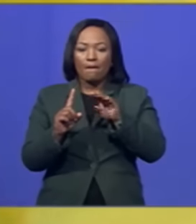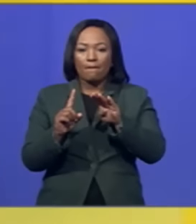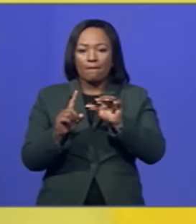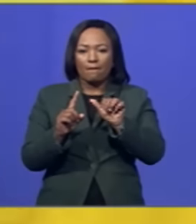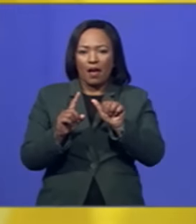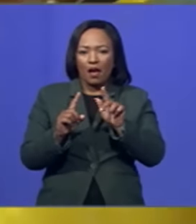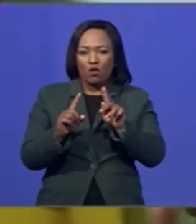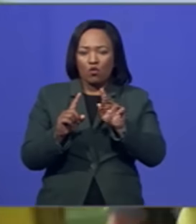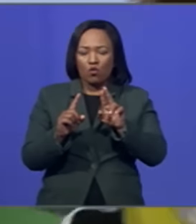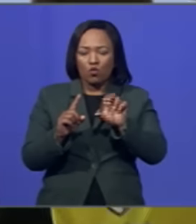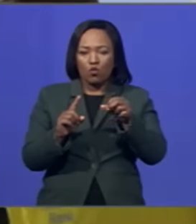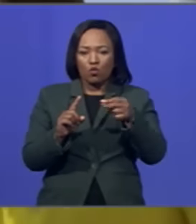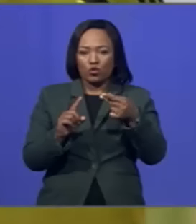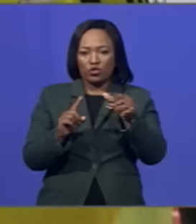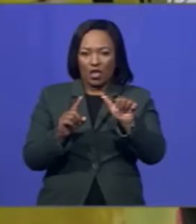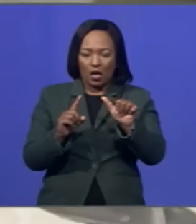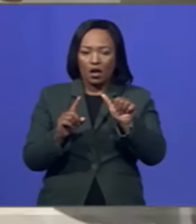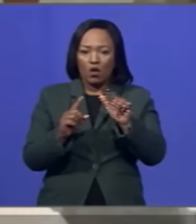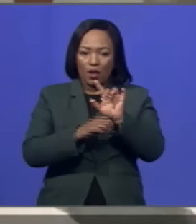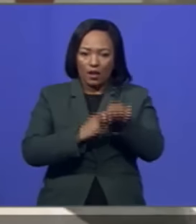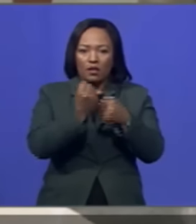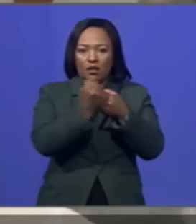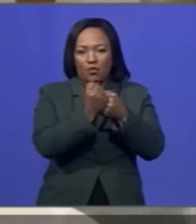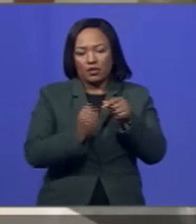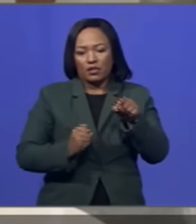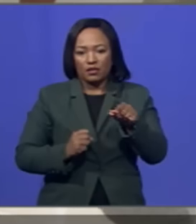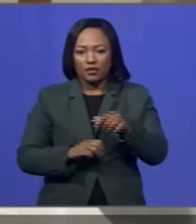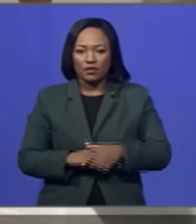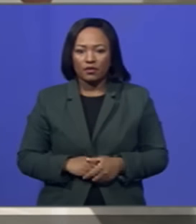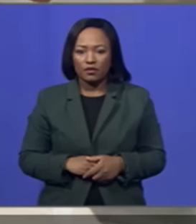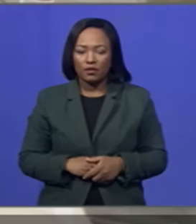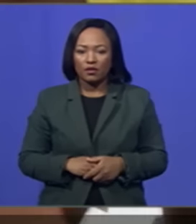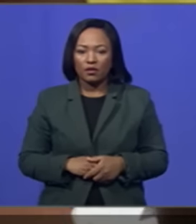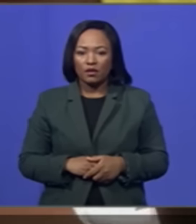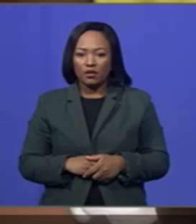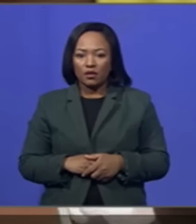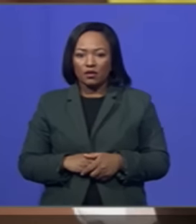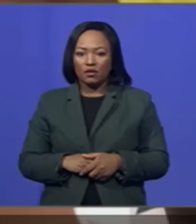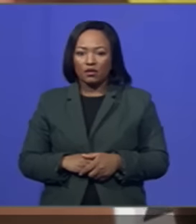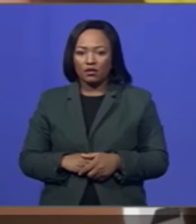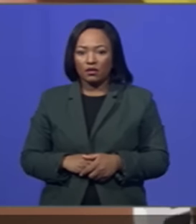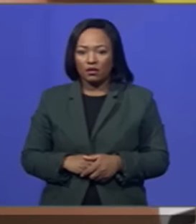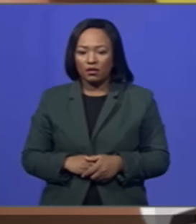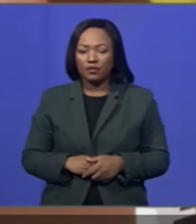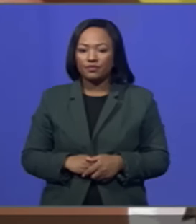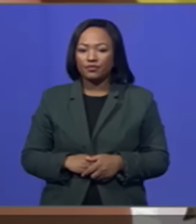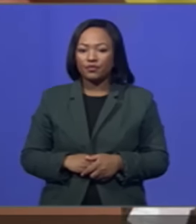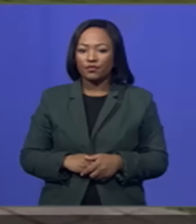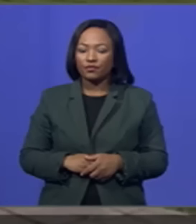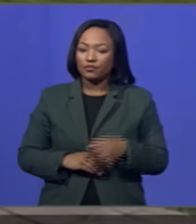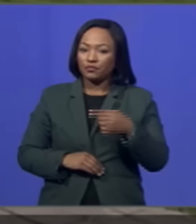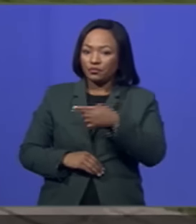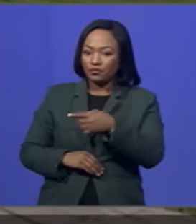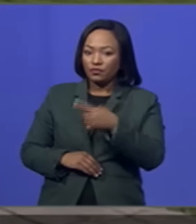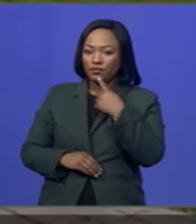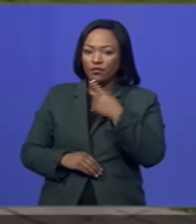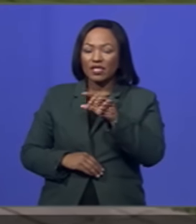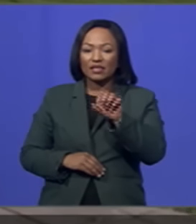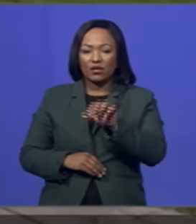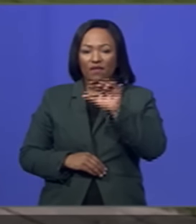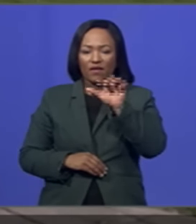tla tshehetsa Bafana tlhodisanong ena. South Africa, he feels identified with the country. O re o rata Afrika